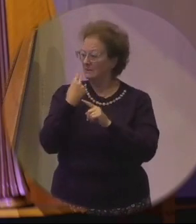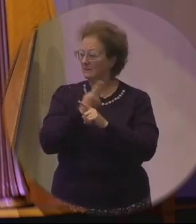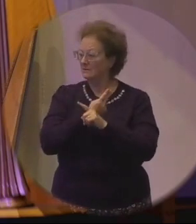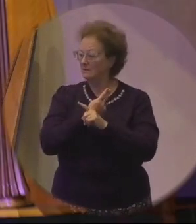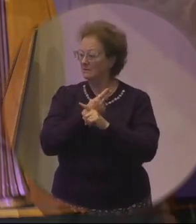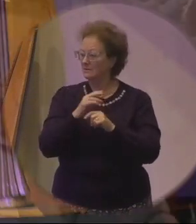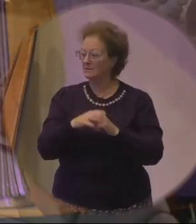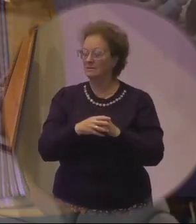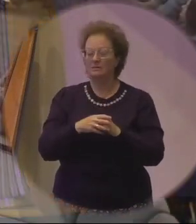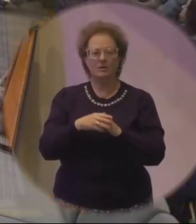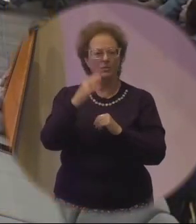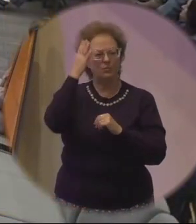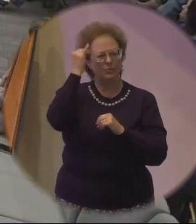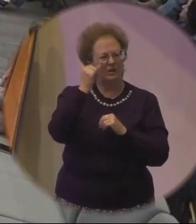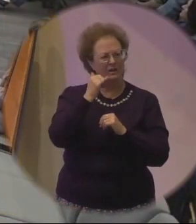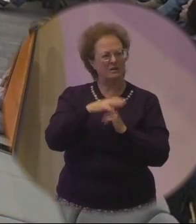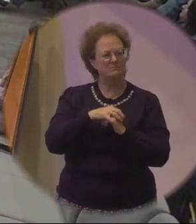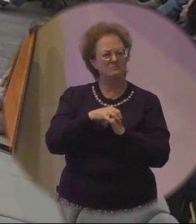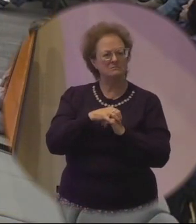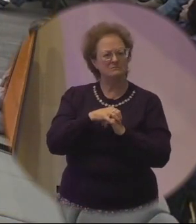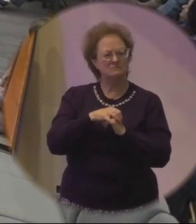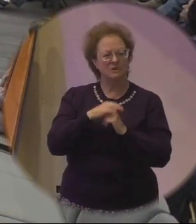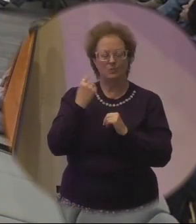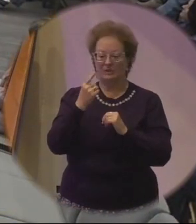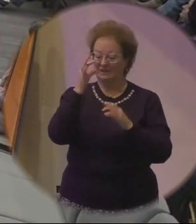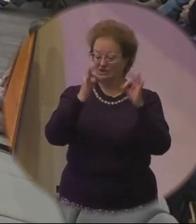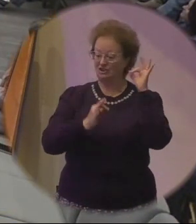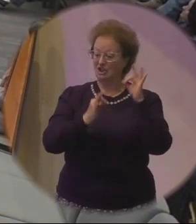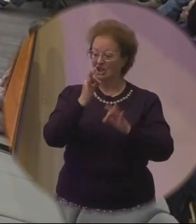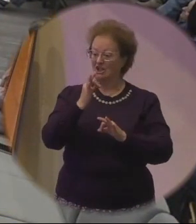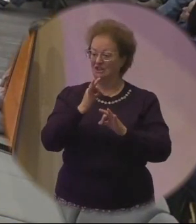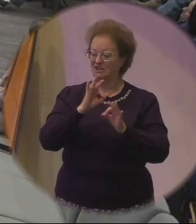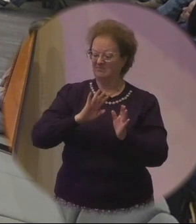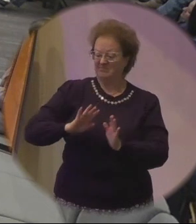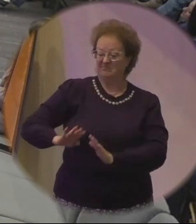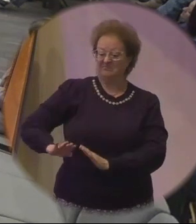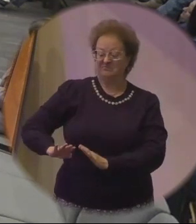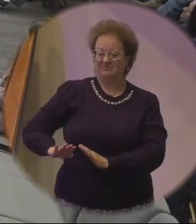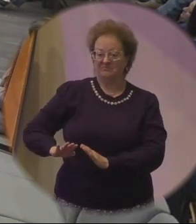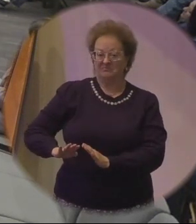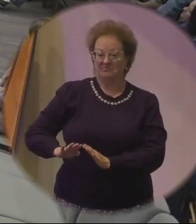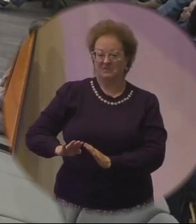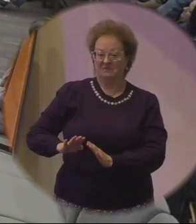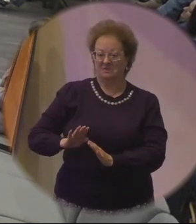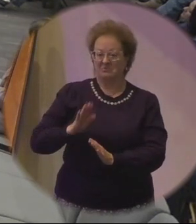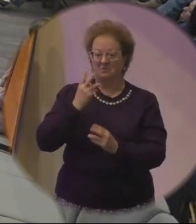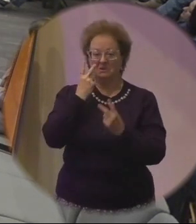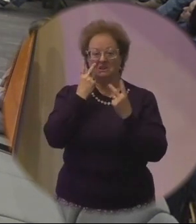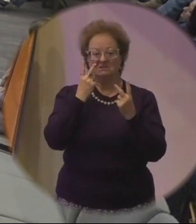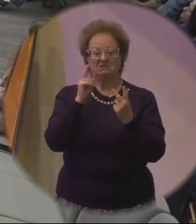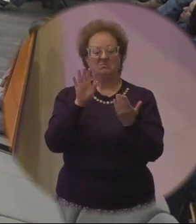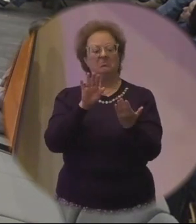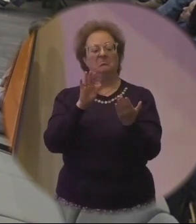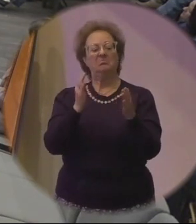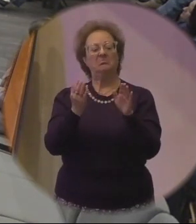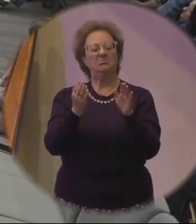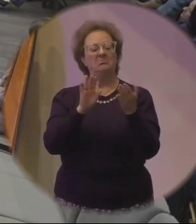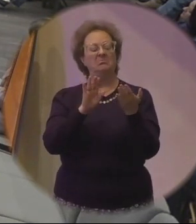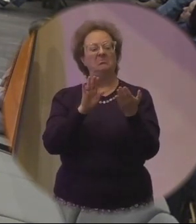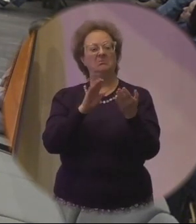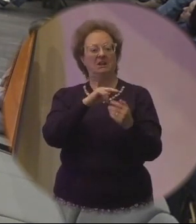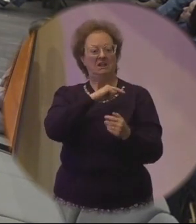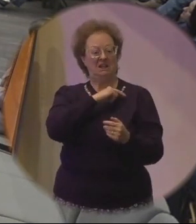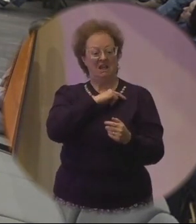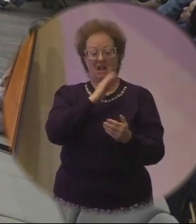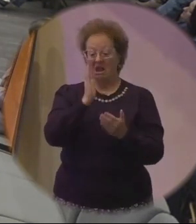me. And here's why. Sometimes we judge and reject others based on outward appearances. That's what Nathanael did, right?